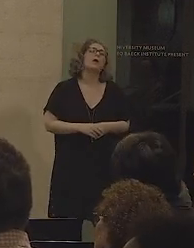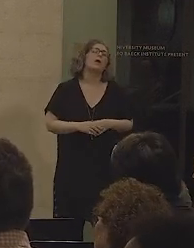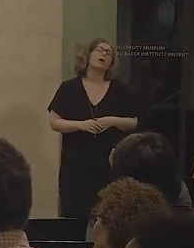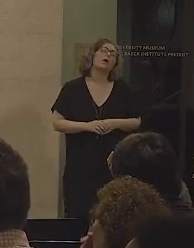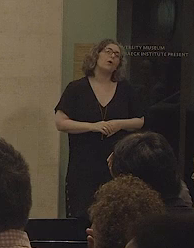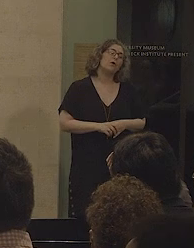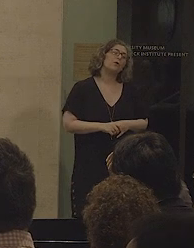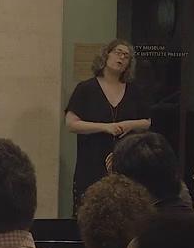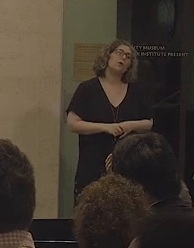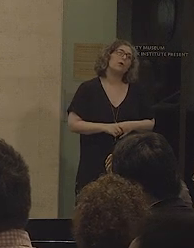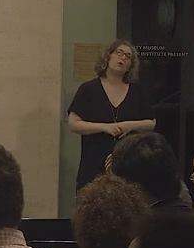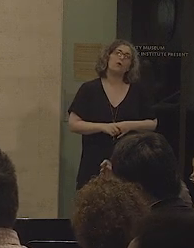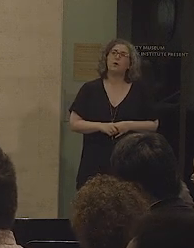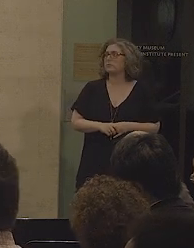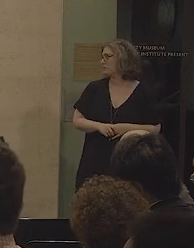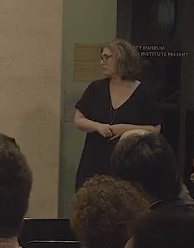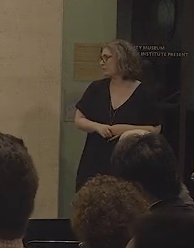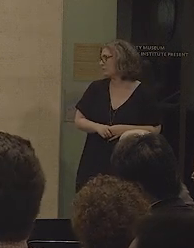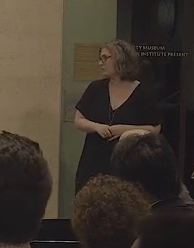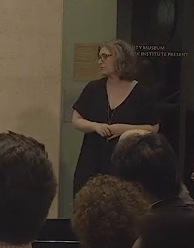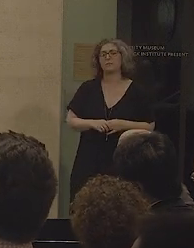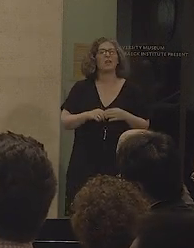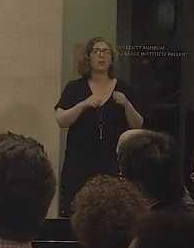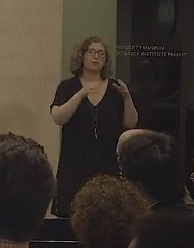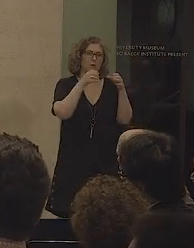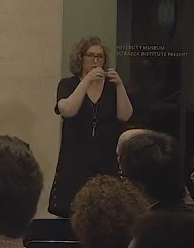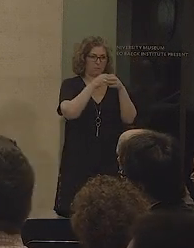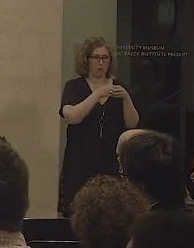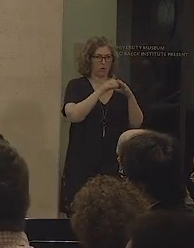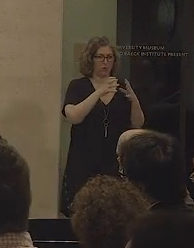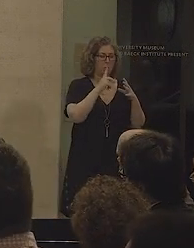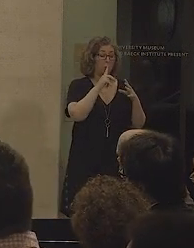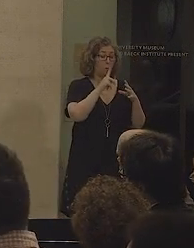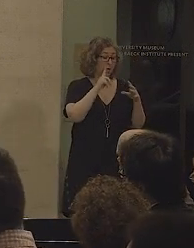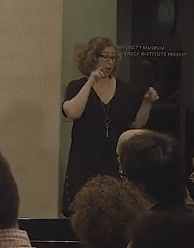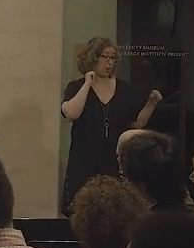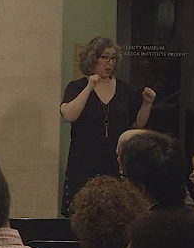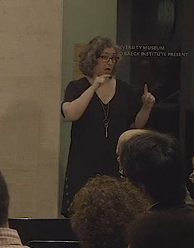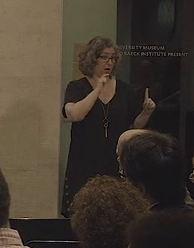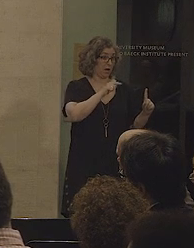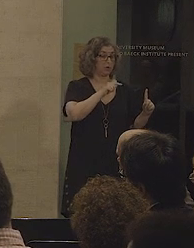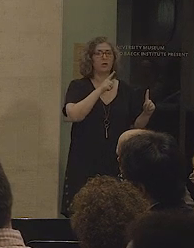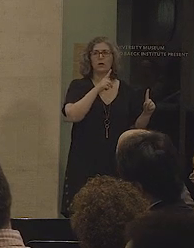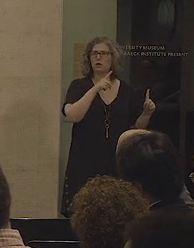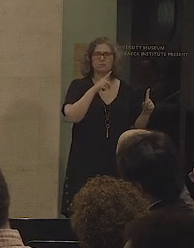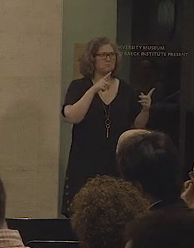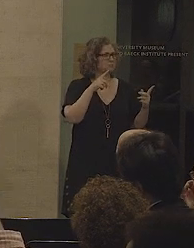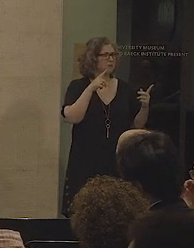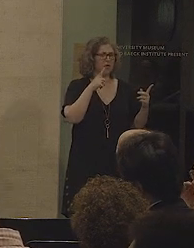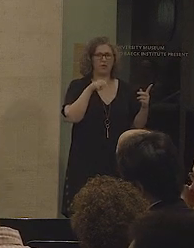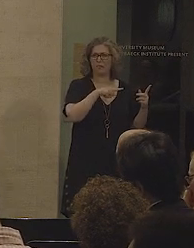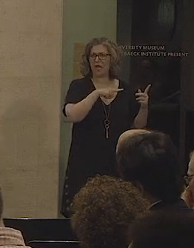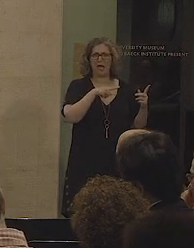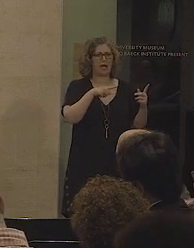There is a minority that is really loud that manages to